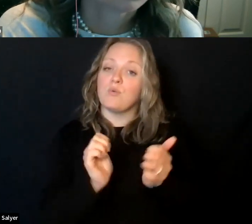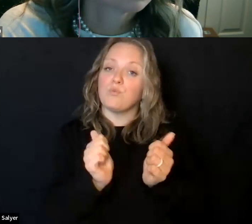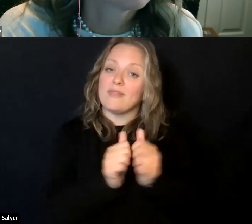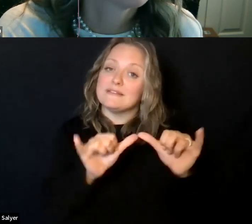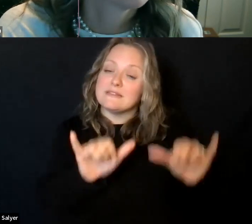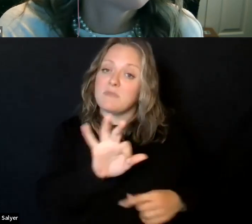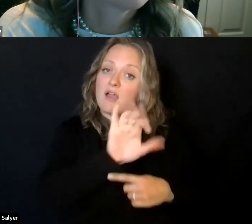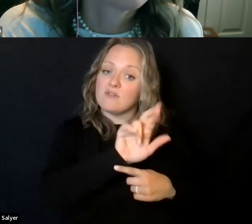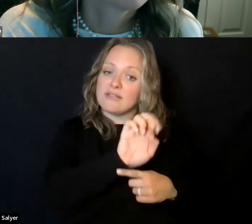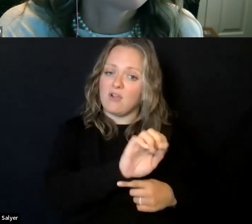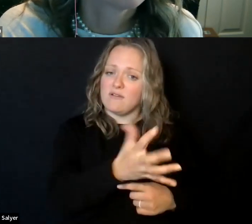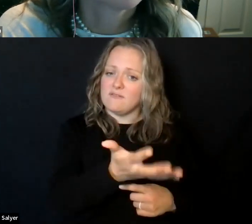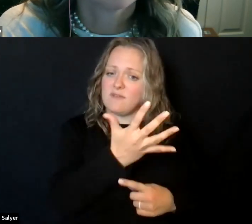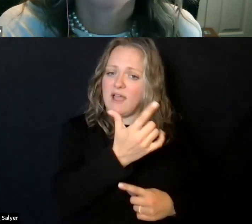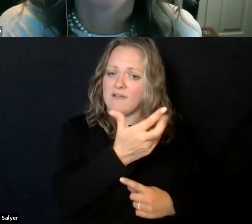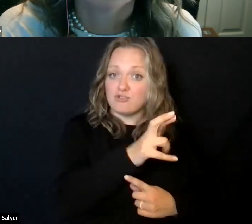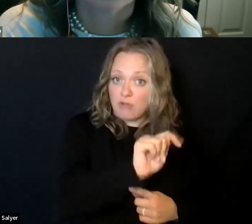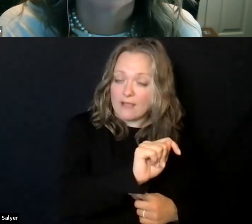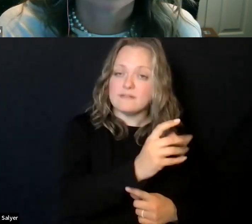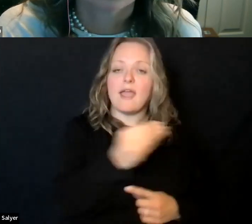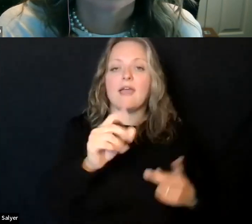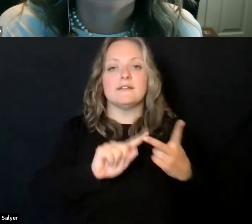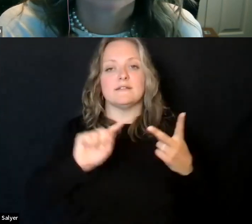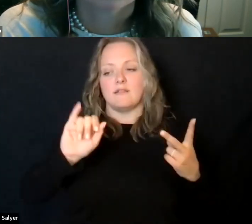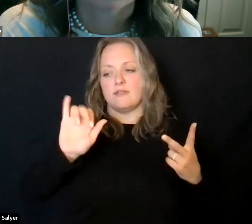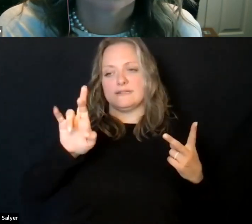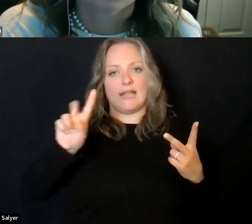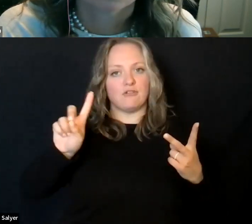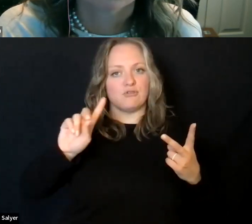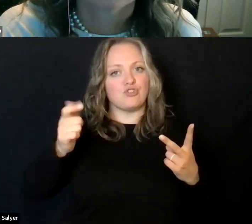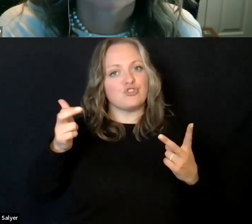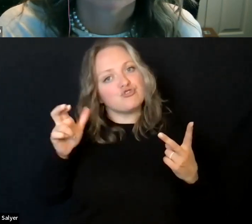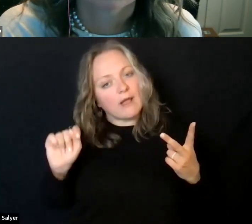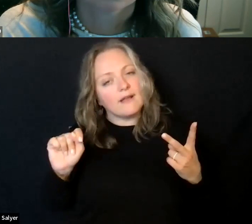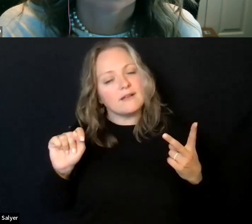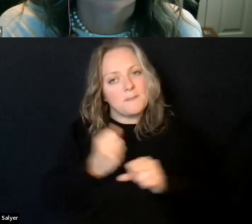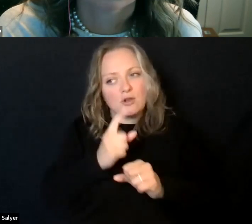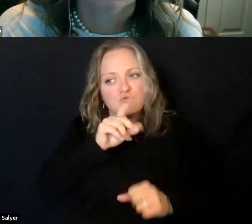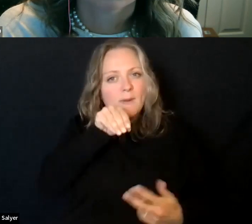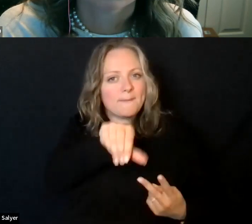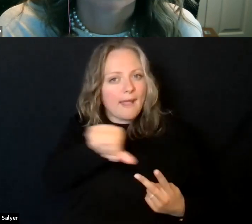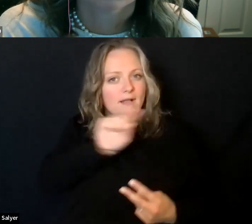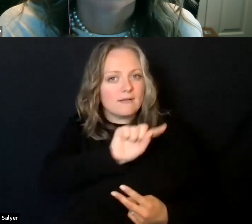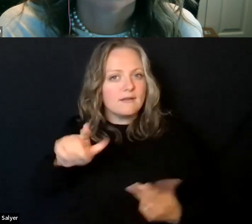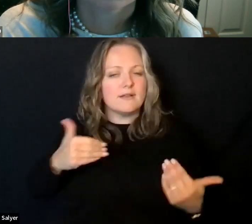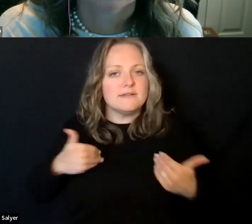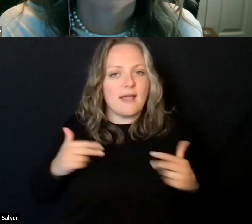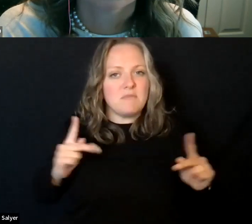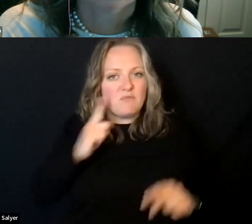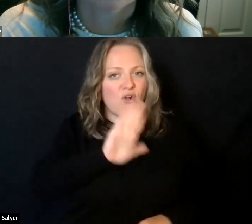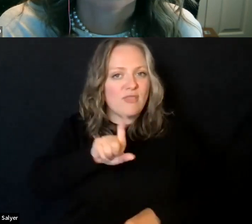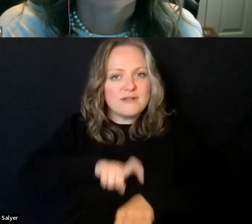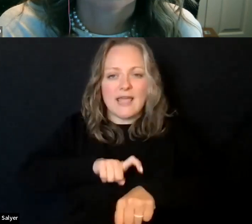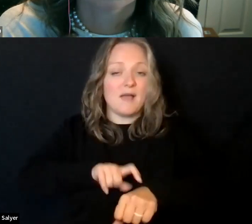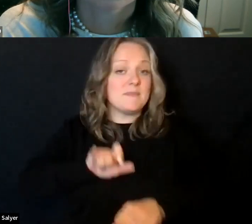as well as the tailored grant to make sure those young people get paid for their time if they're not being paid by their employer for